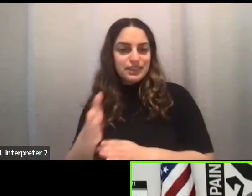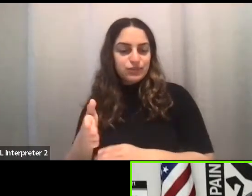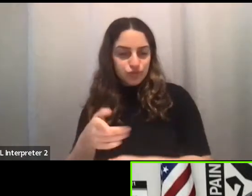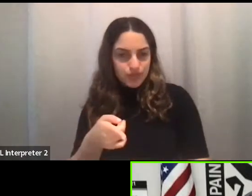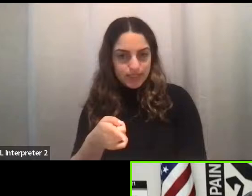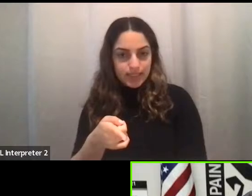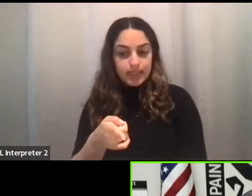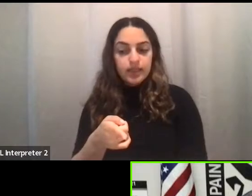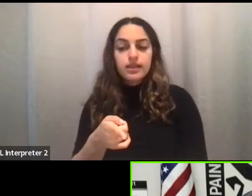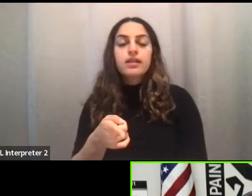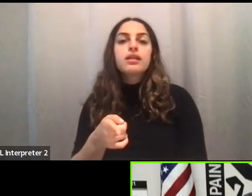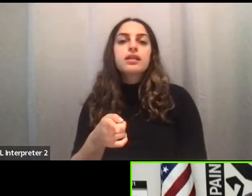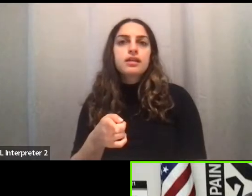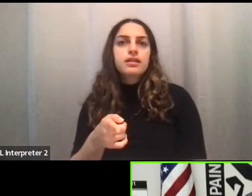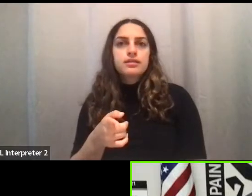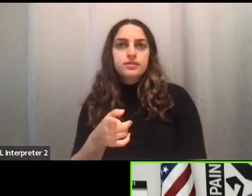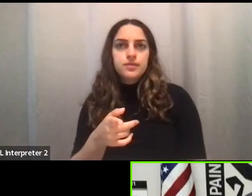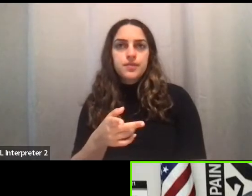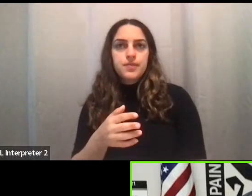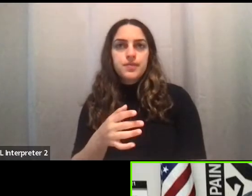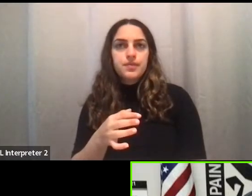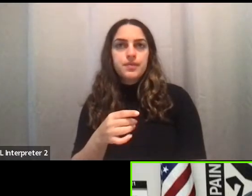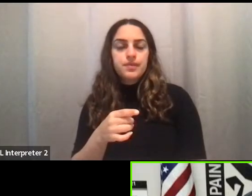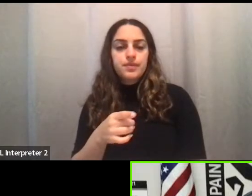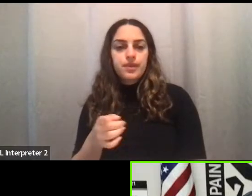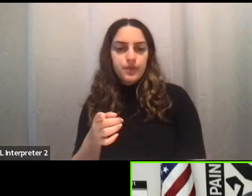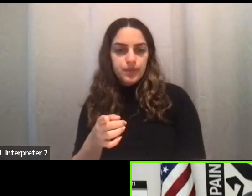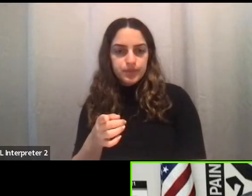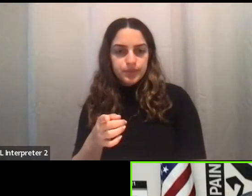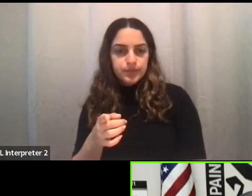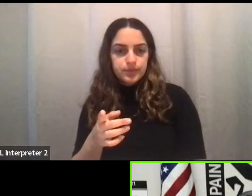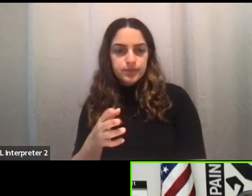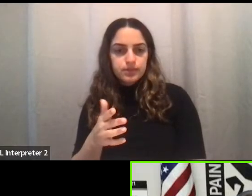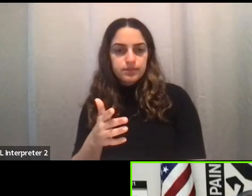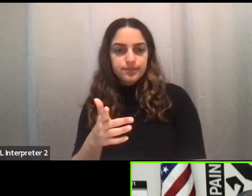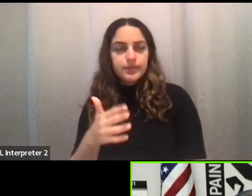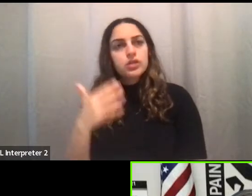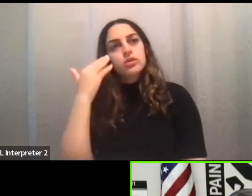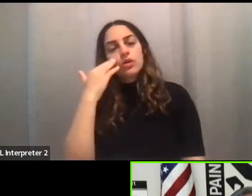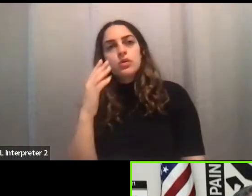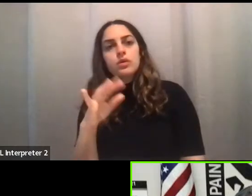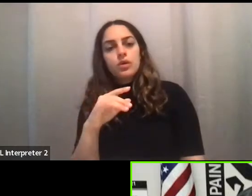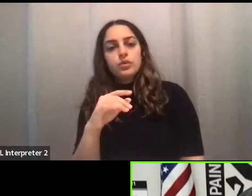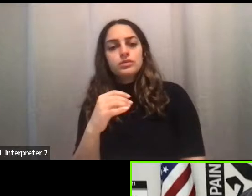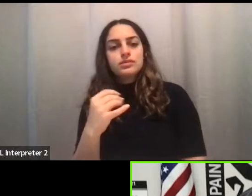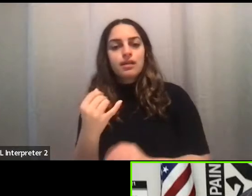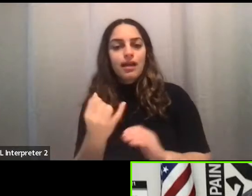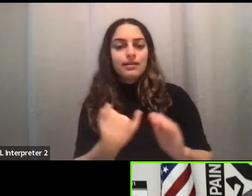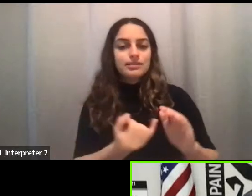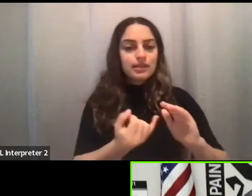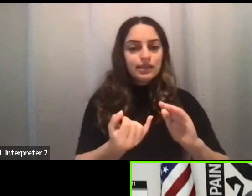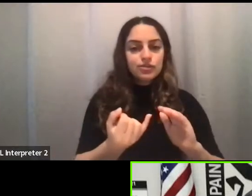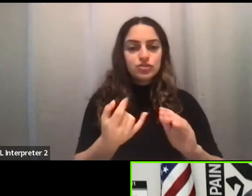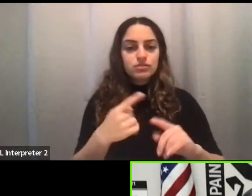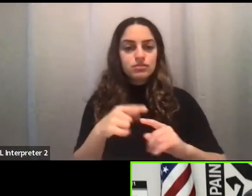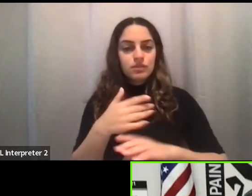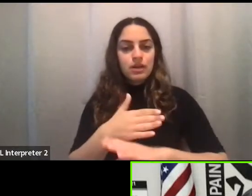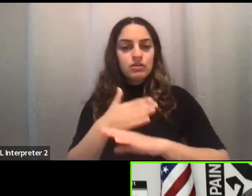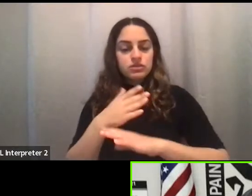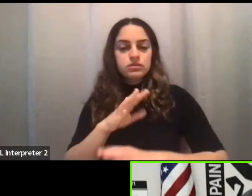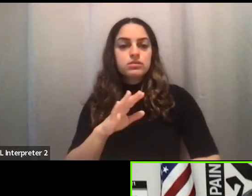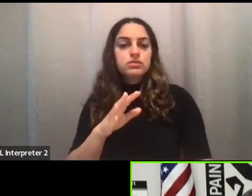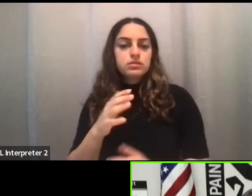uh and then those perpetuations of you know isolation and roadblocks are supported and